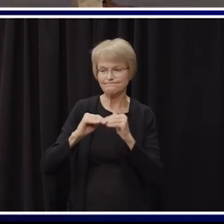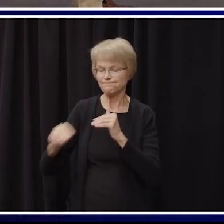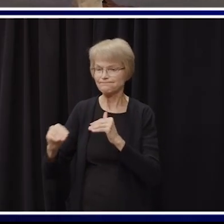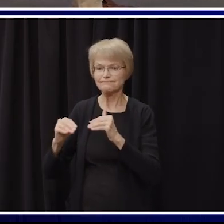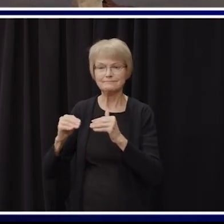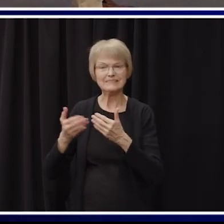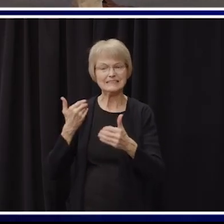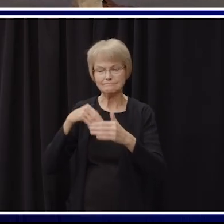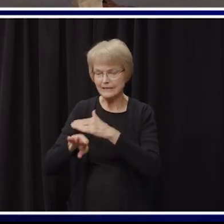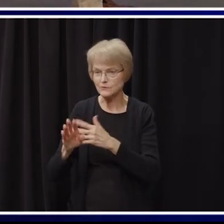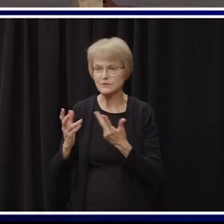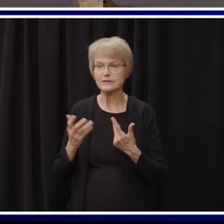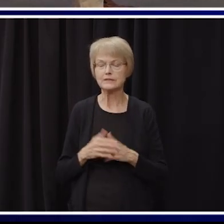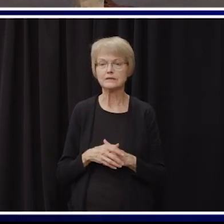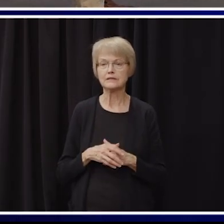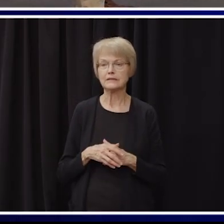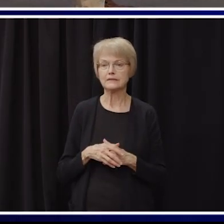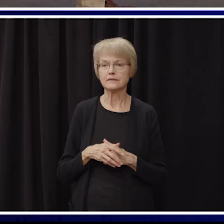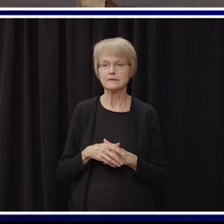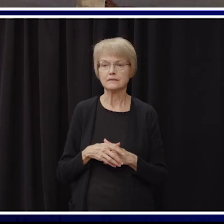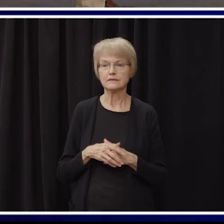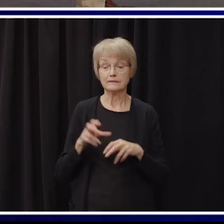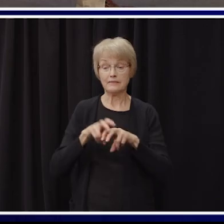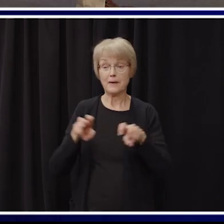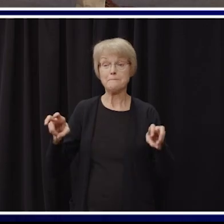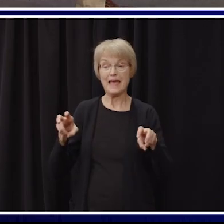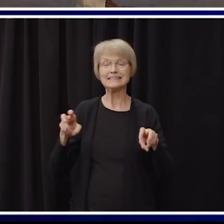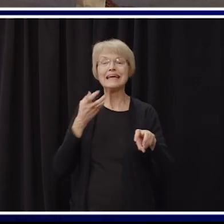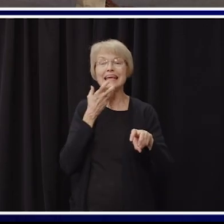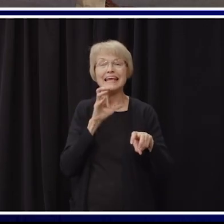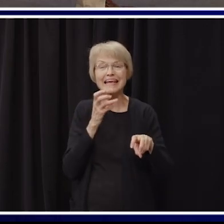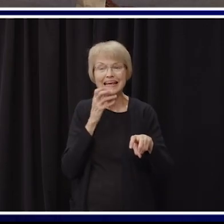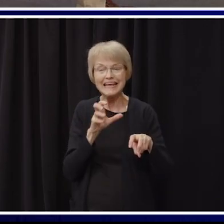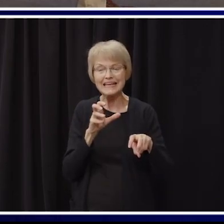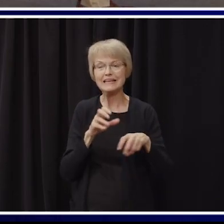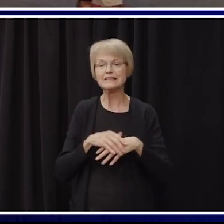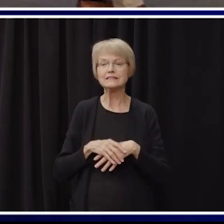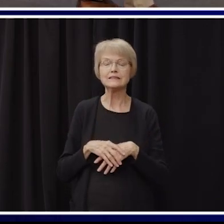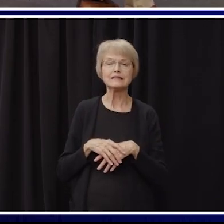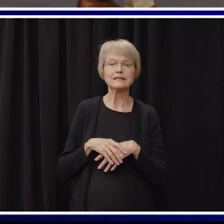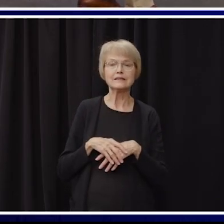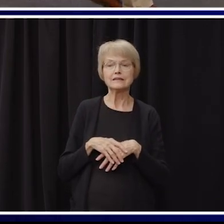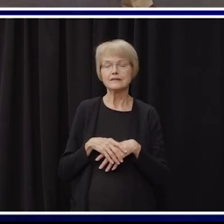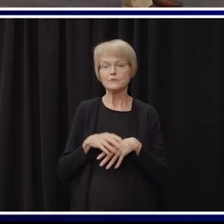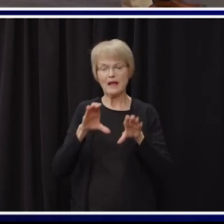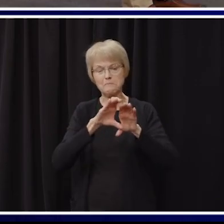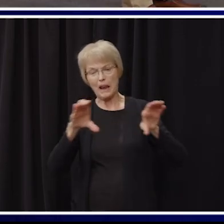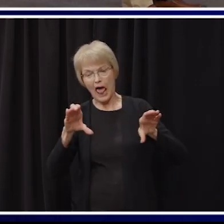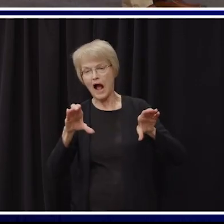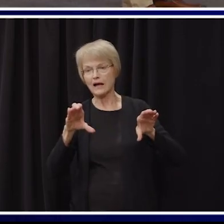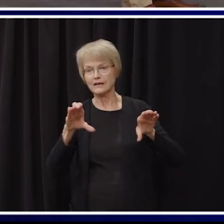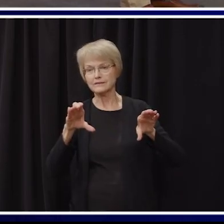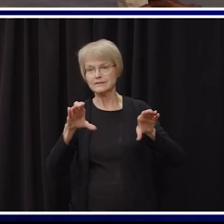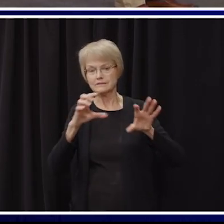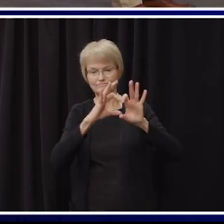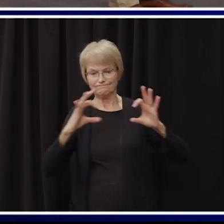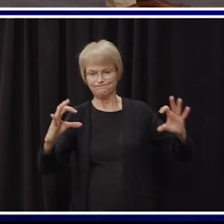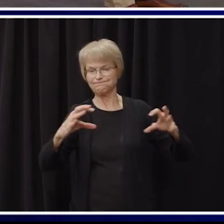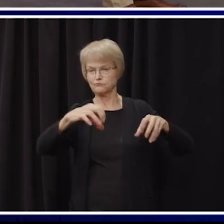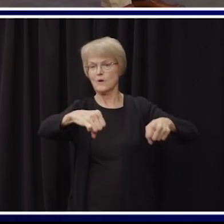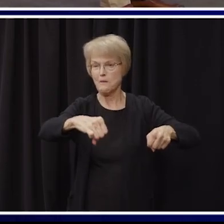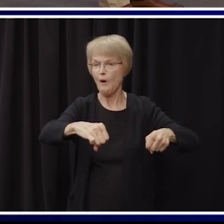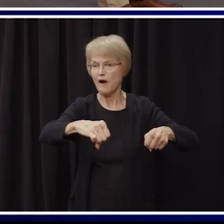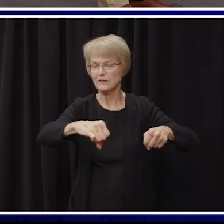The seats, the bench is heated. We put blocking in the bench. We had grab bars for this particular